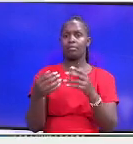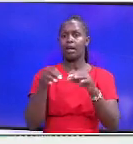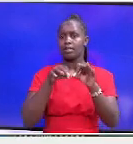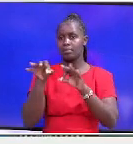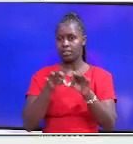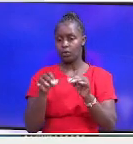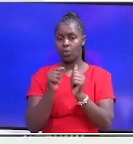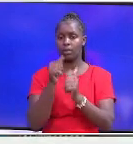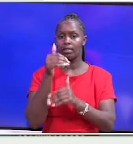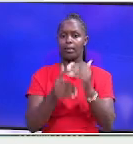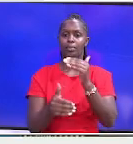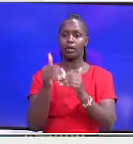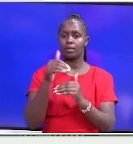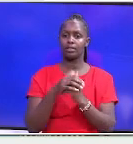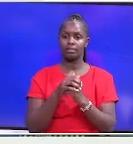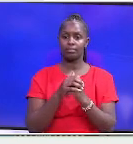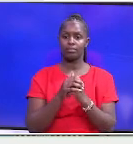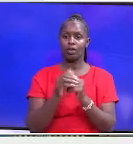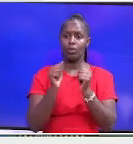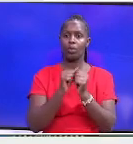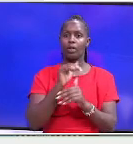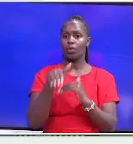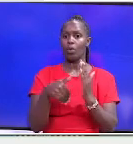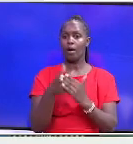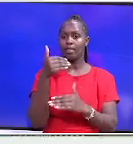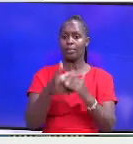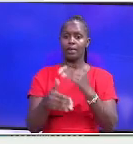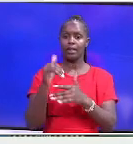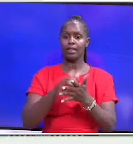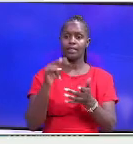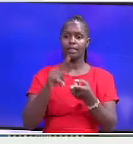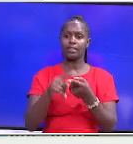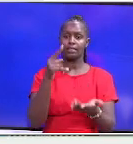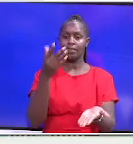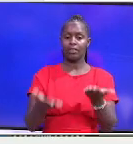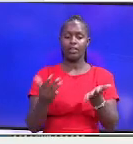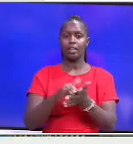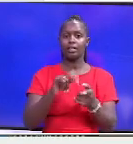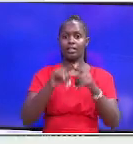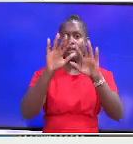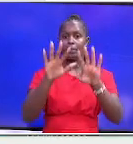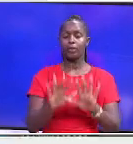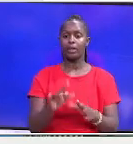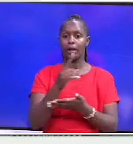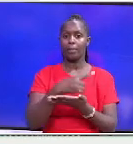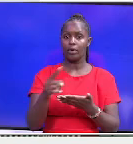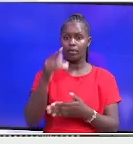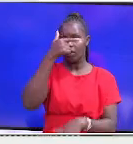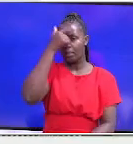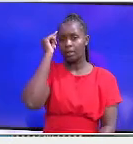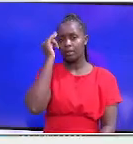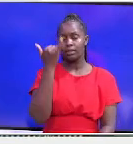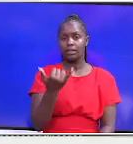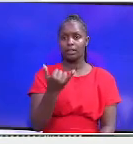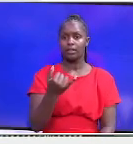with buildings, without buildings. That's the valuation of it is actually on unimproved sites, because now buildings vary.